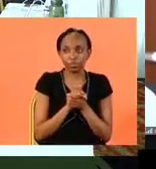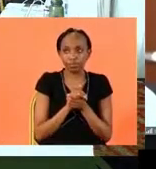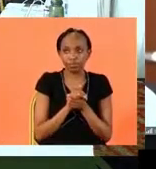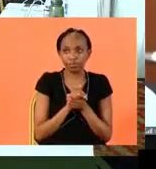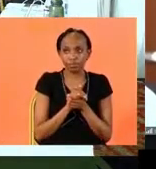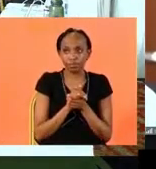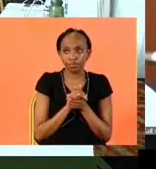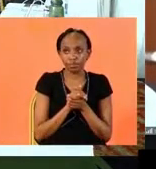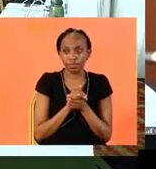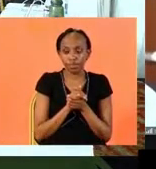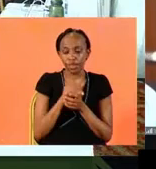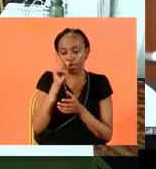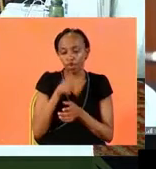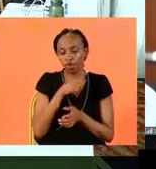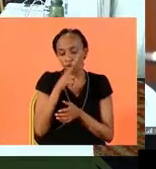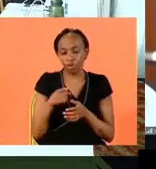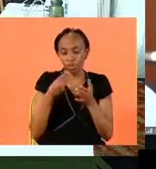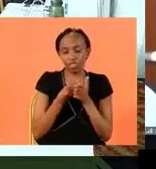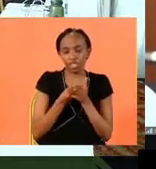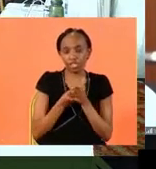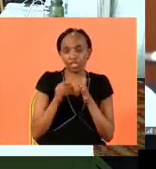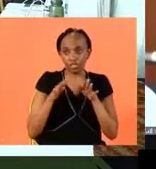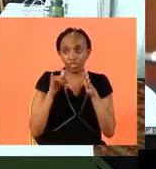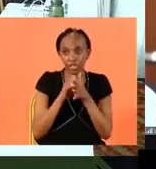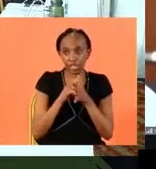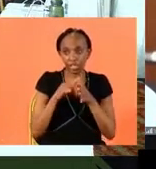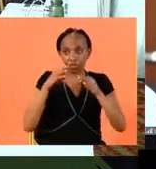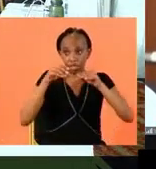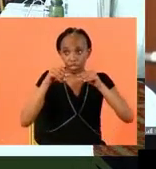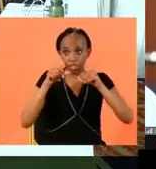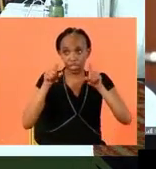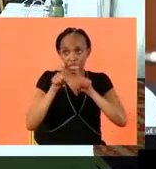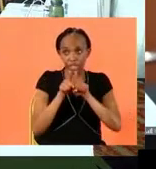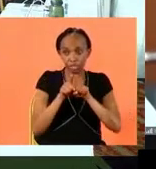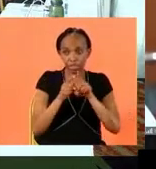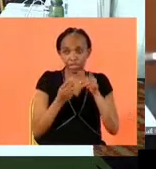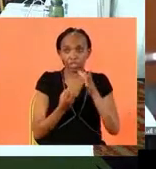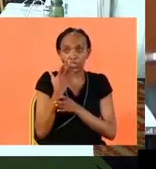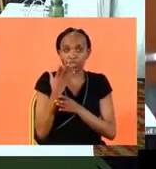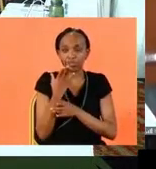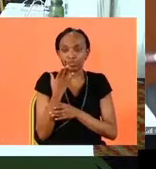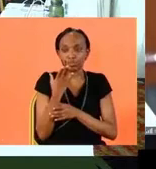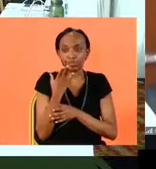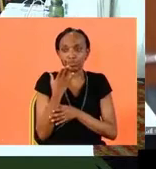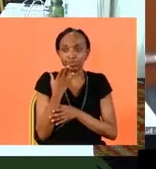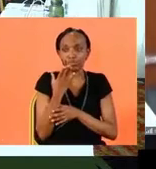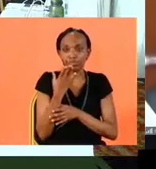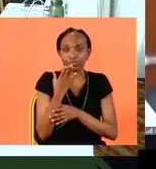the illicit financial flows, which I qualify as the source